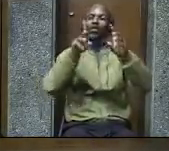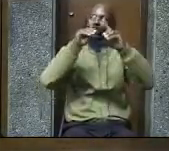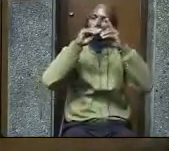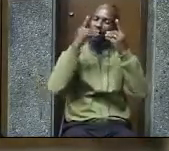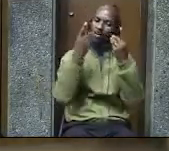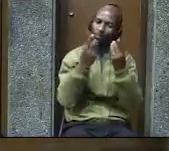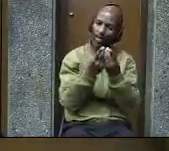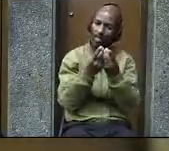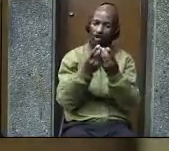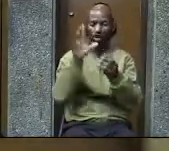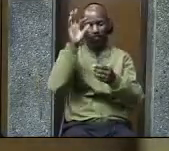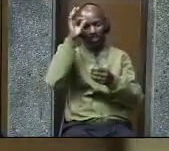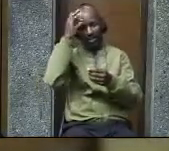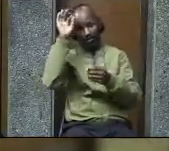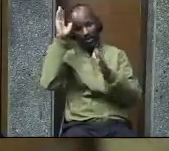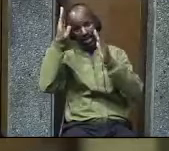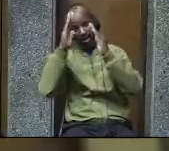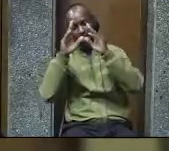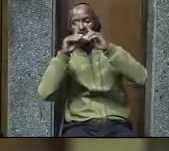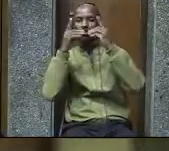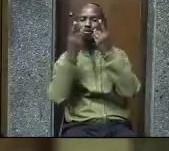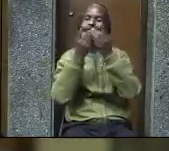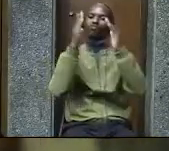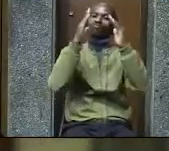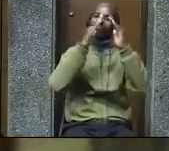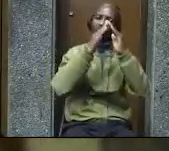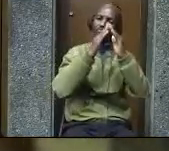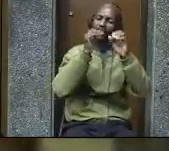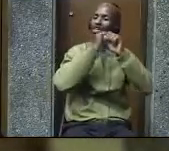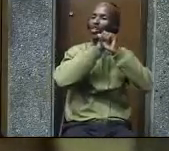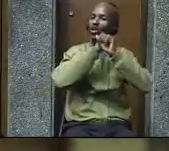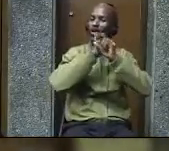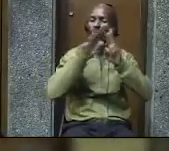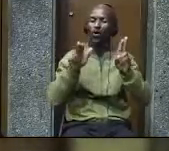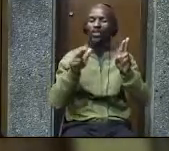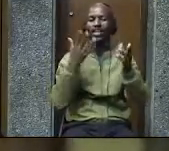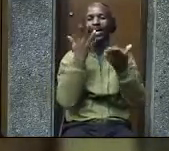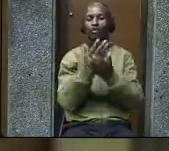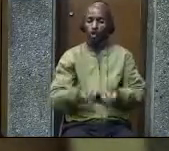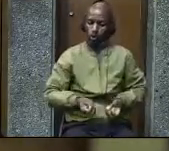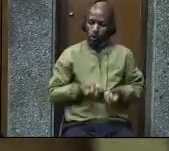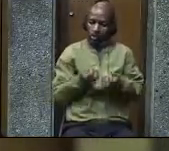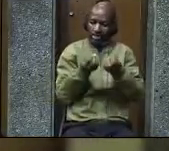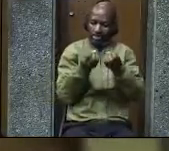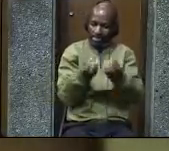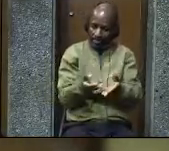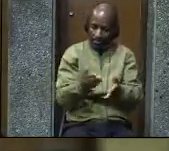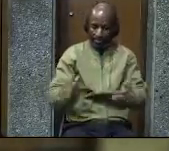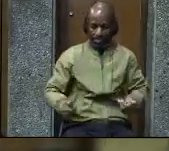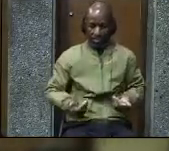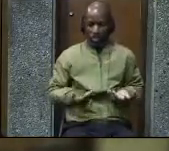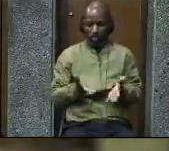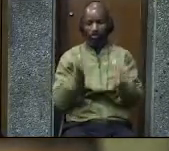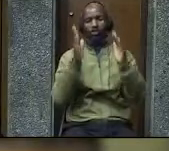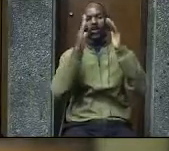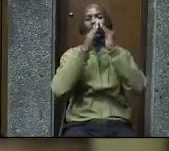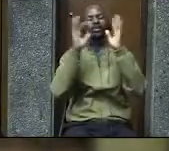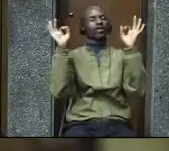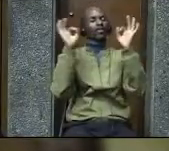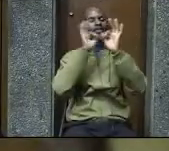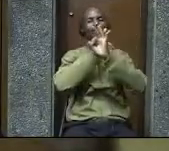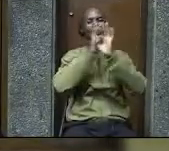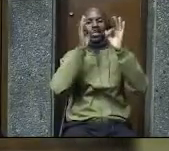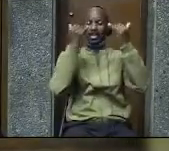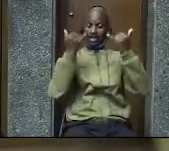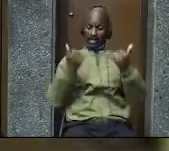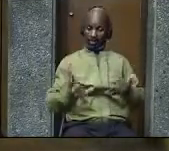Department of Government, Housing Department, is no longer able to give that service of housing. At